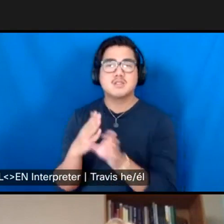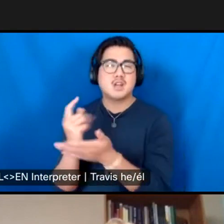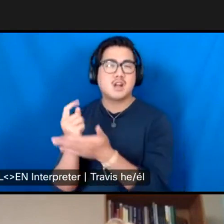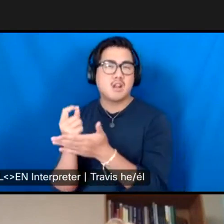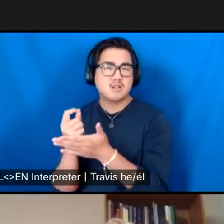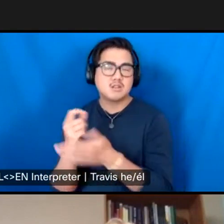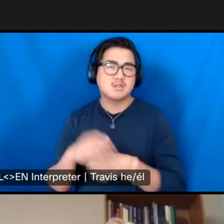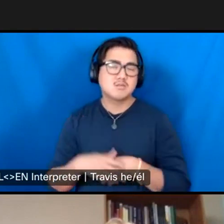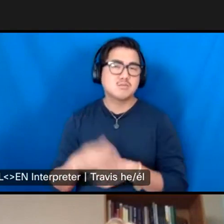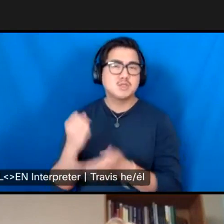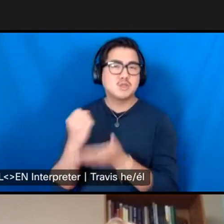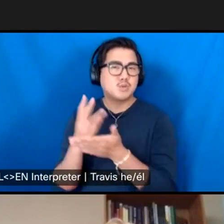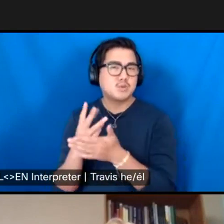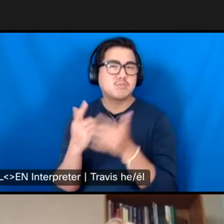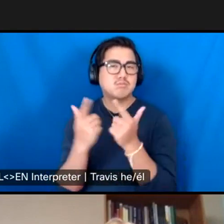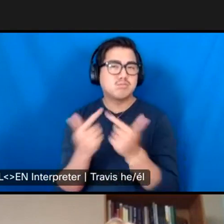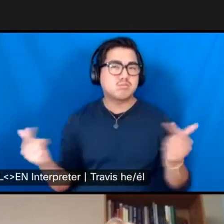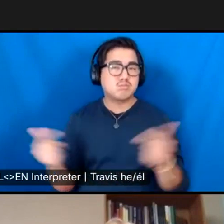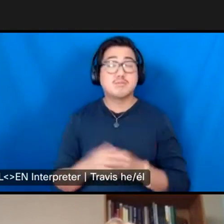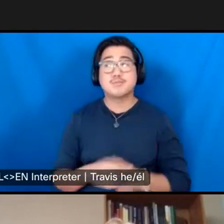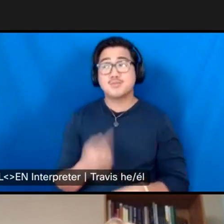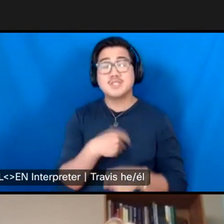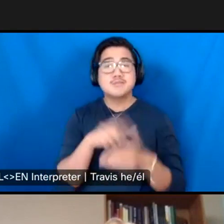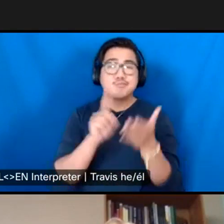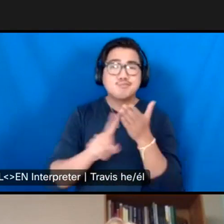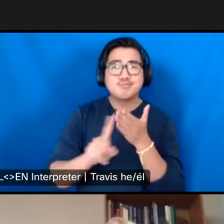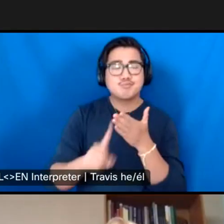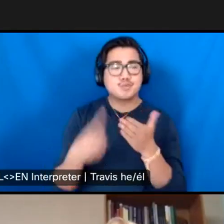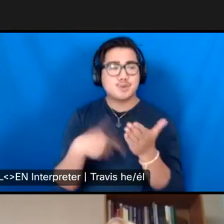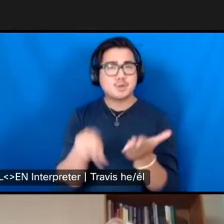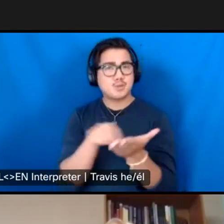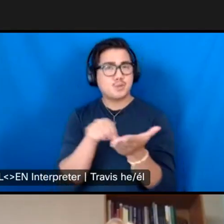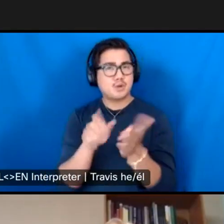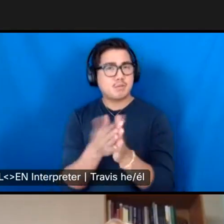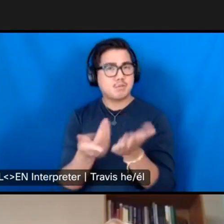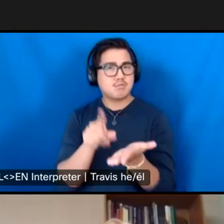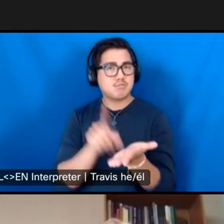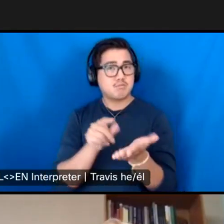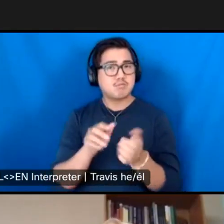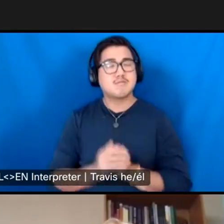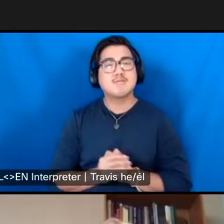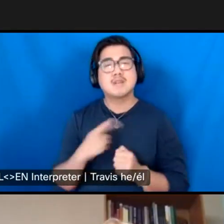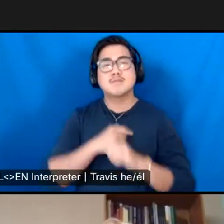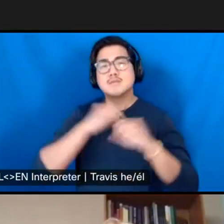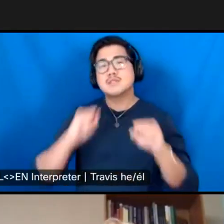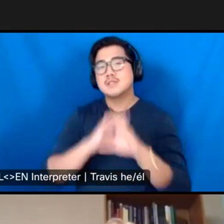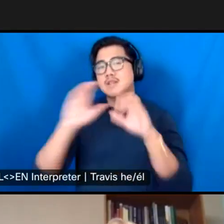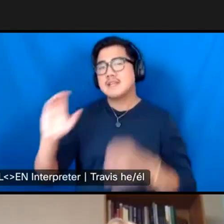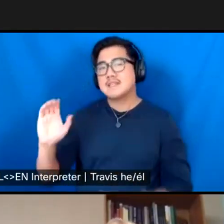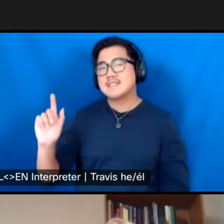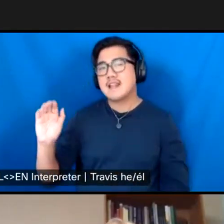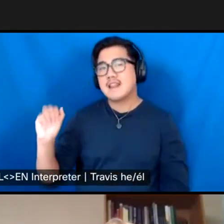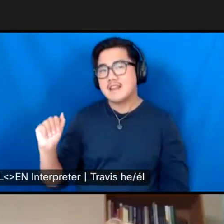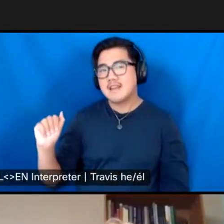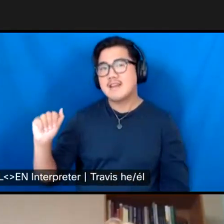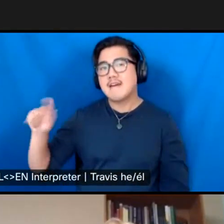um, do research and write books. And I'm thinking of the work of Celia Falico, for example,